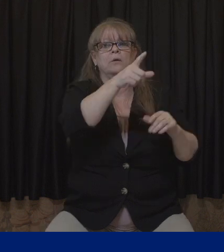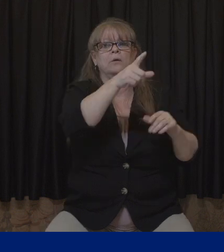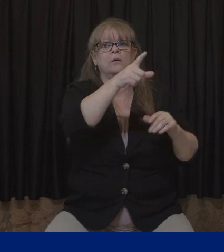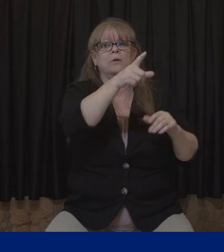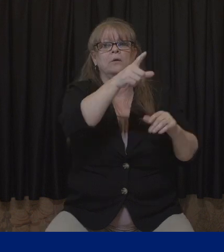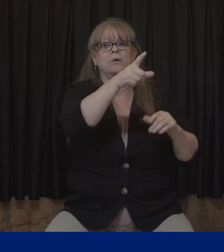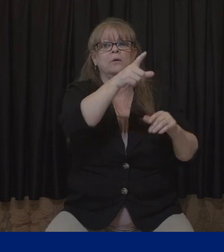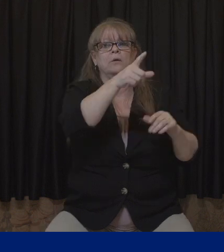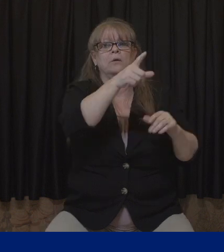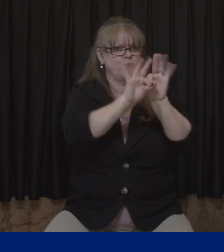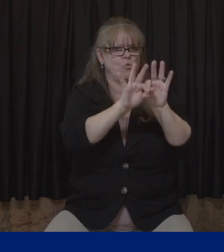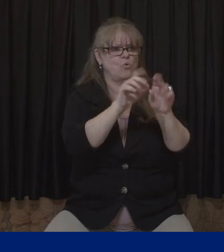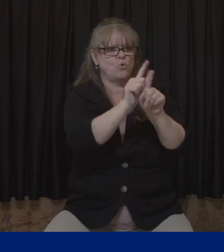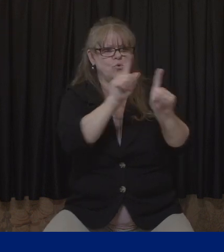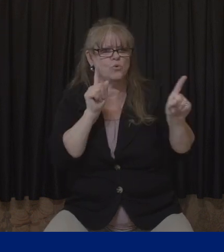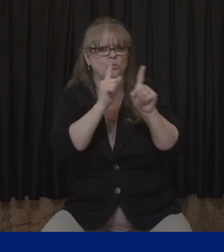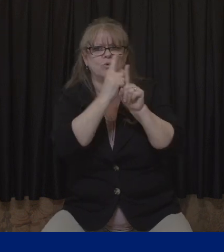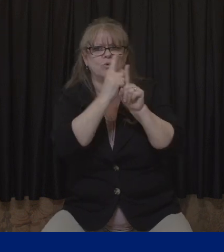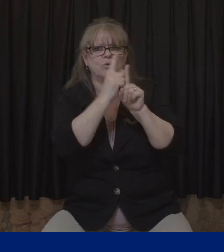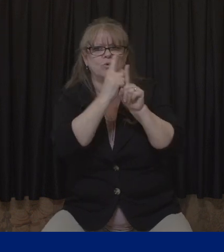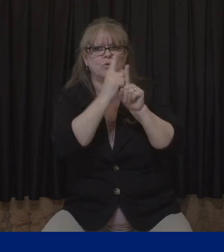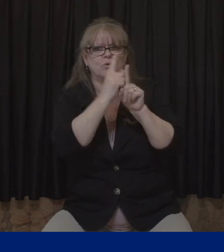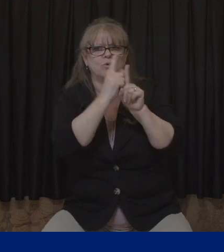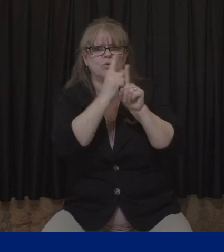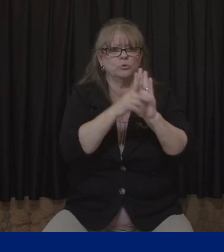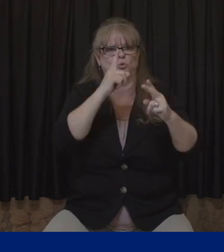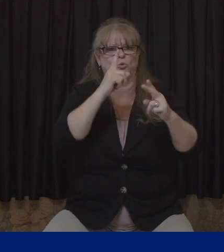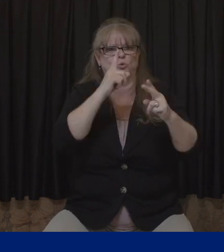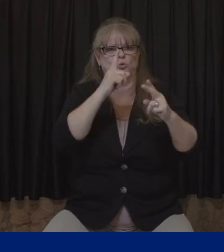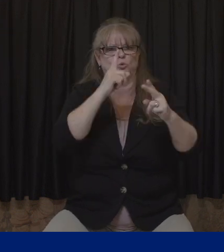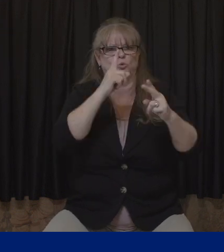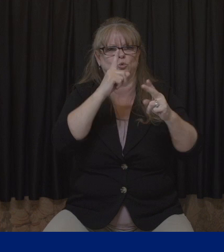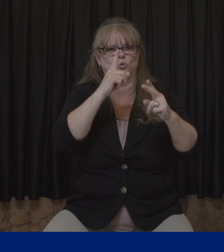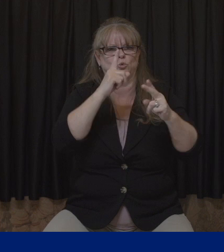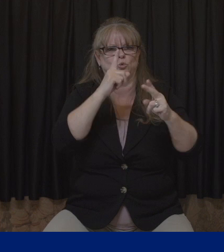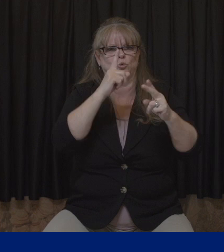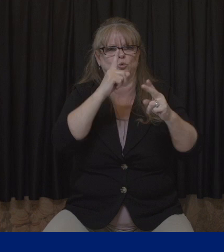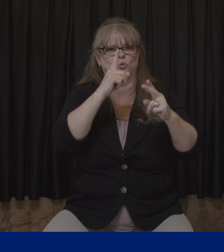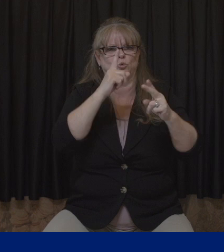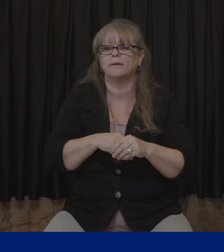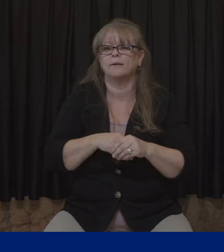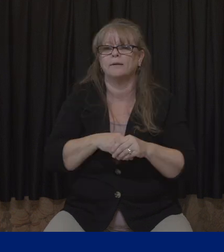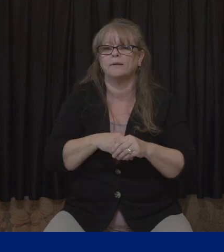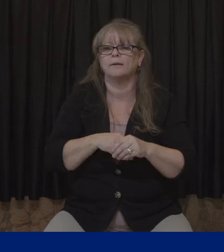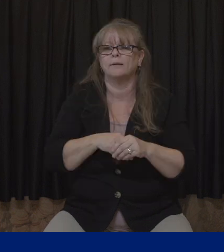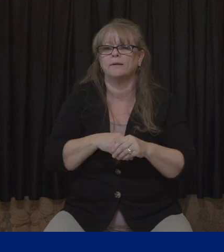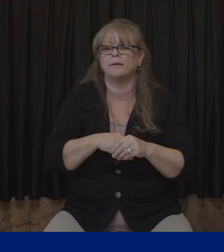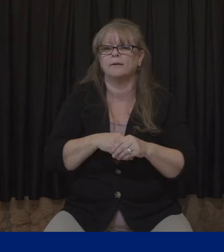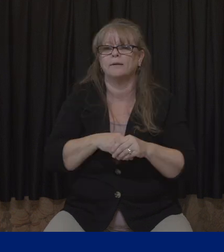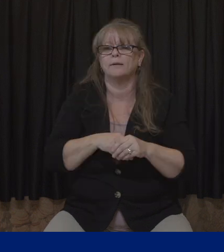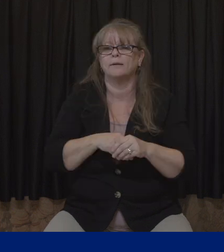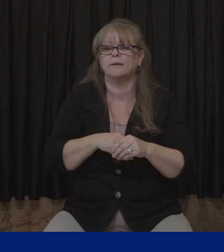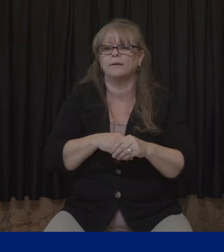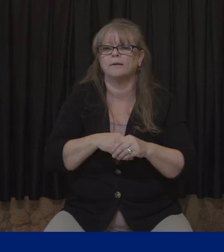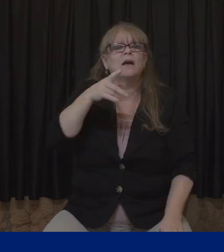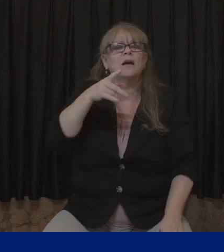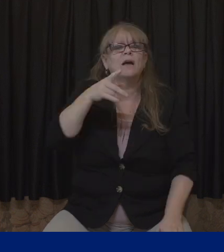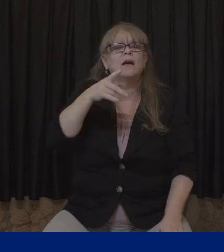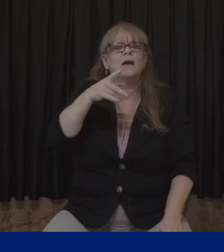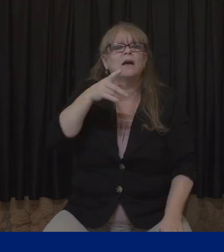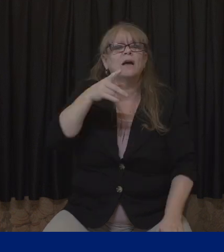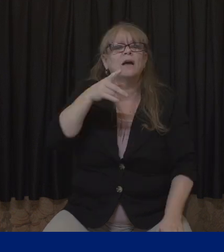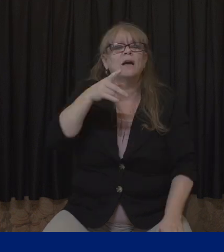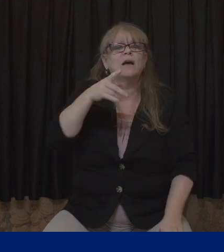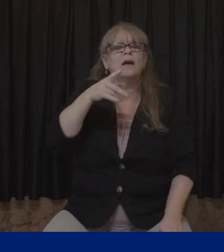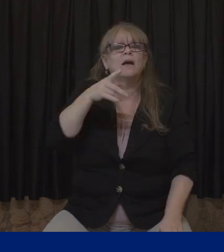if we slack off, if Coloradans let up, if less people are wearing masks when they're in public, if stores aren't